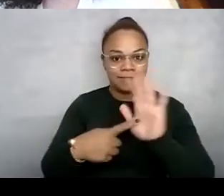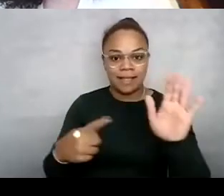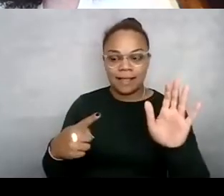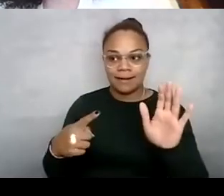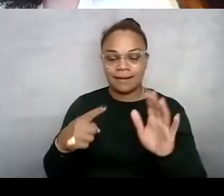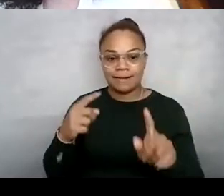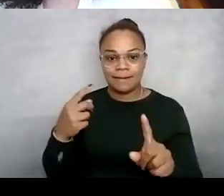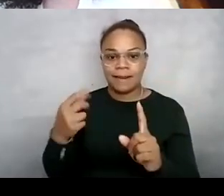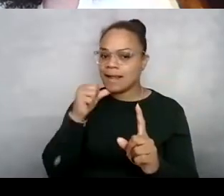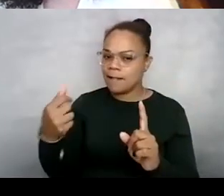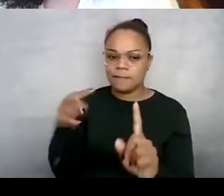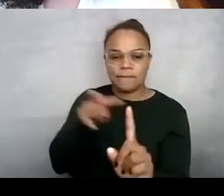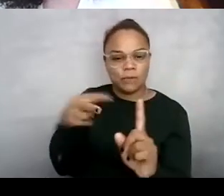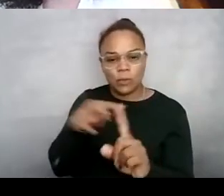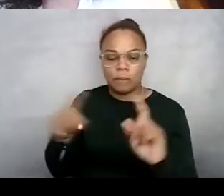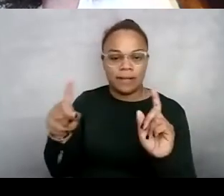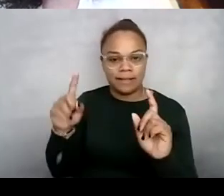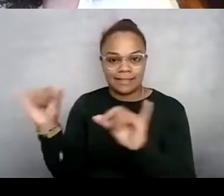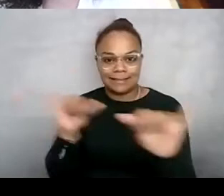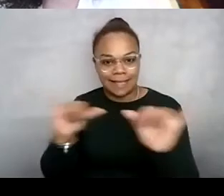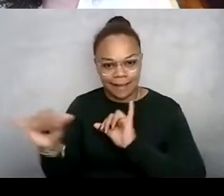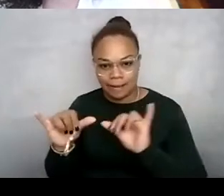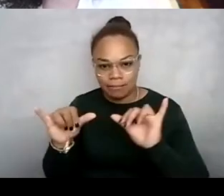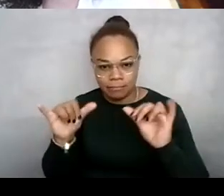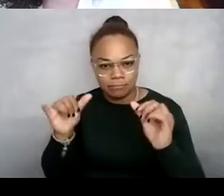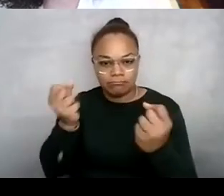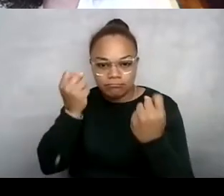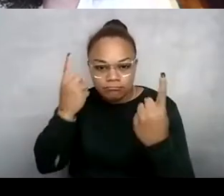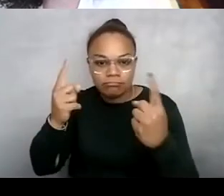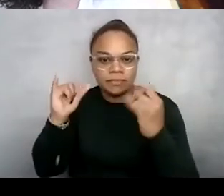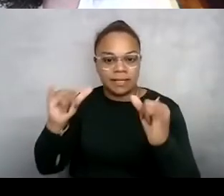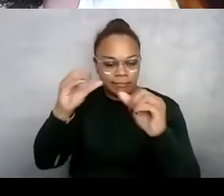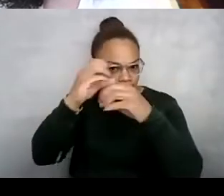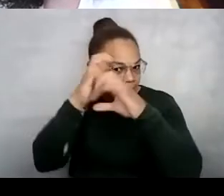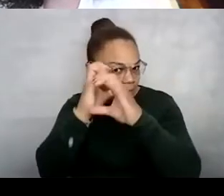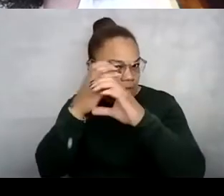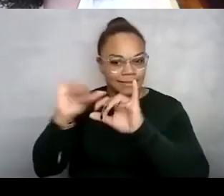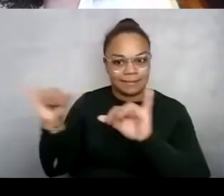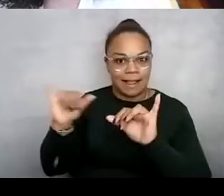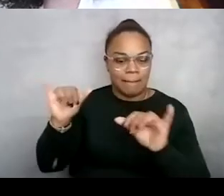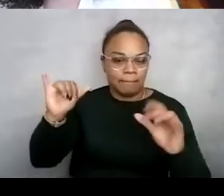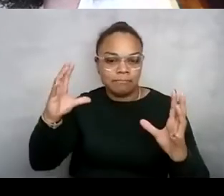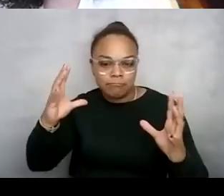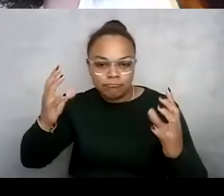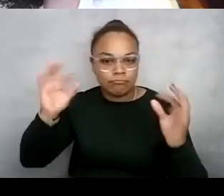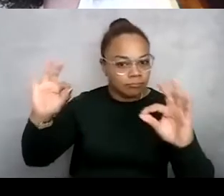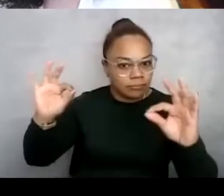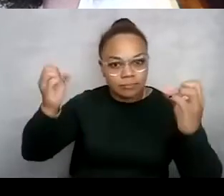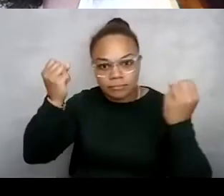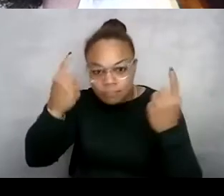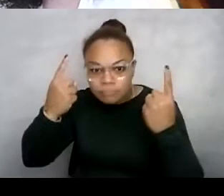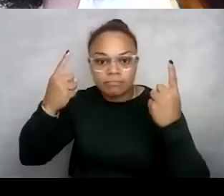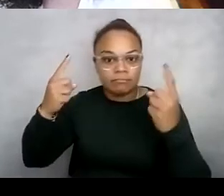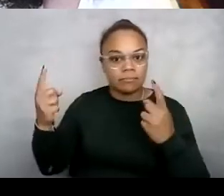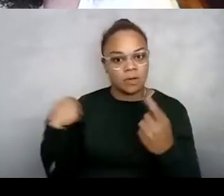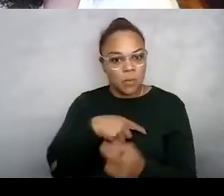the experience, the potential for connection to the people we have to influence. Therefore, we need the family members.